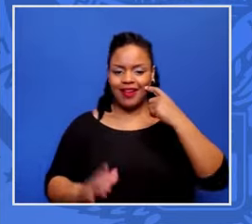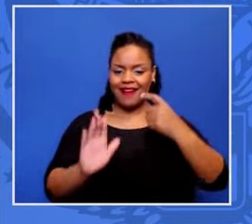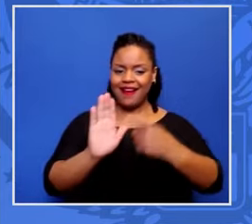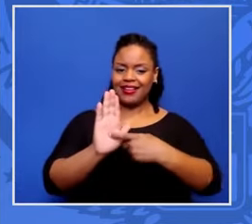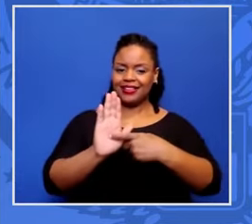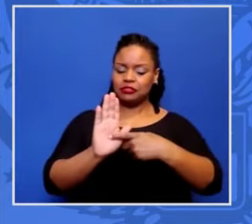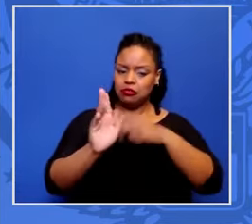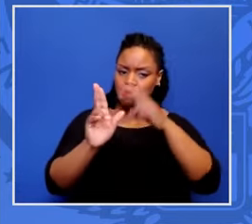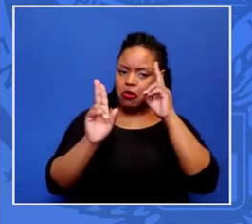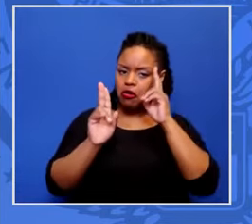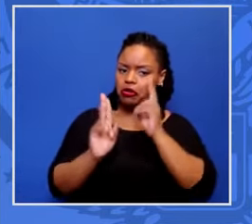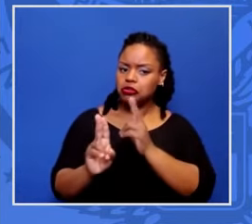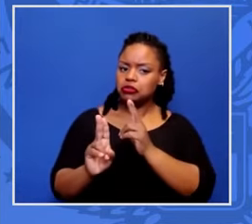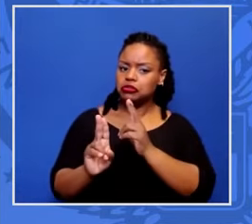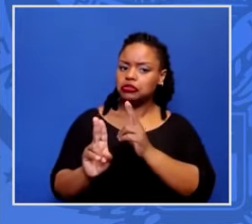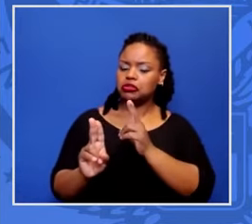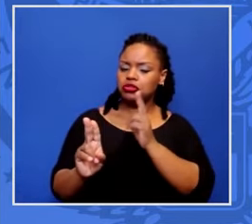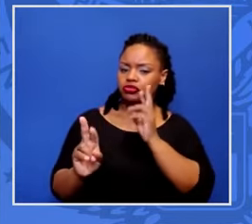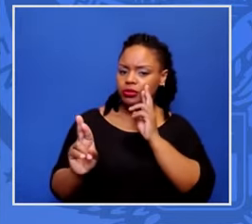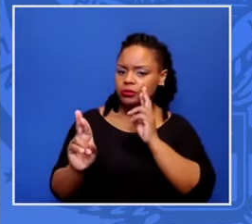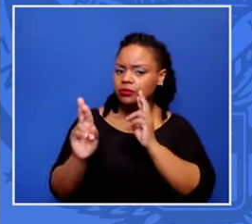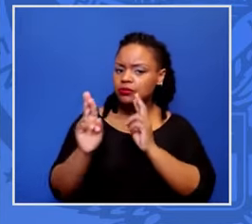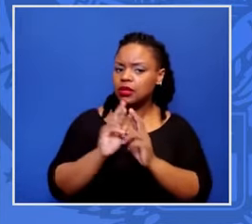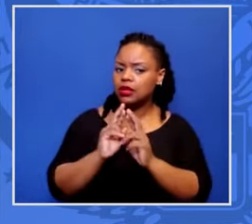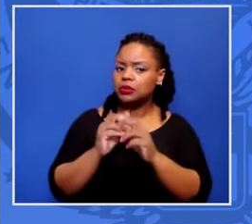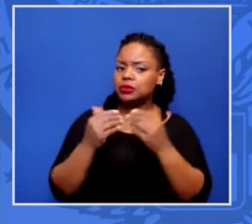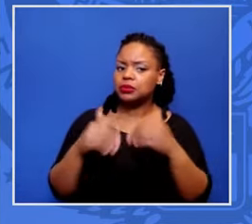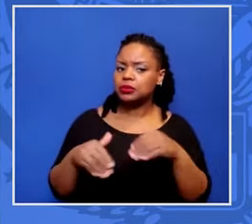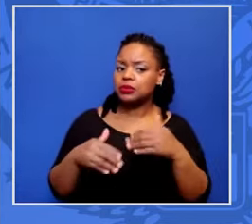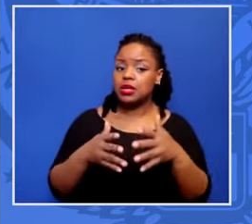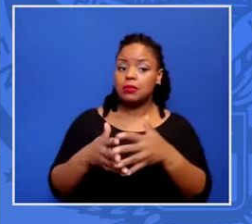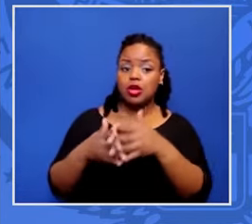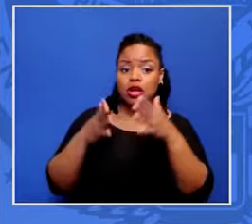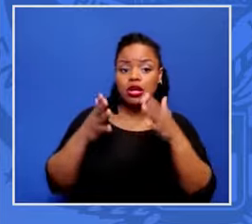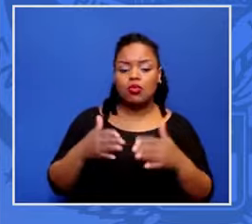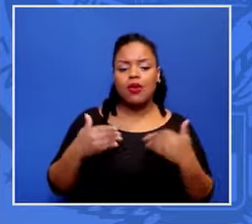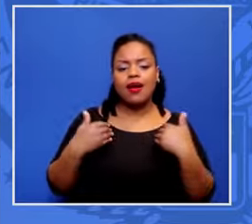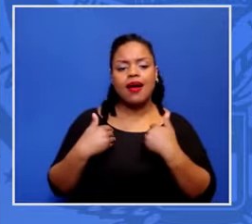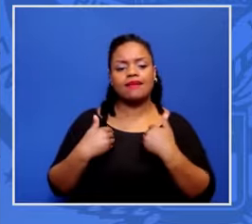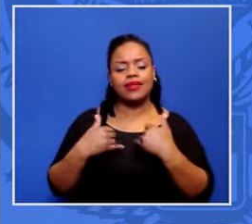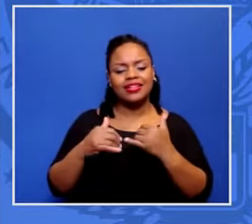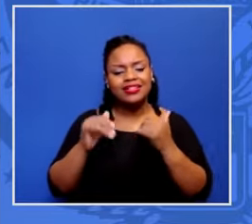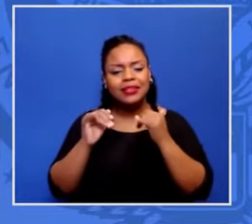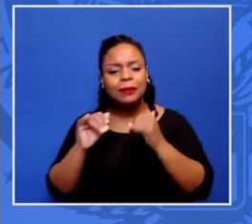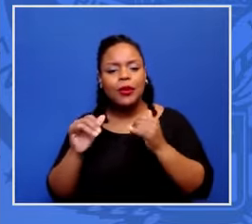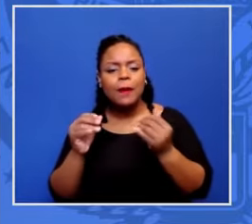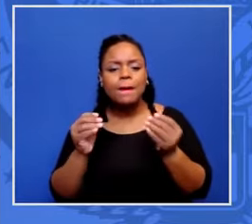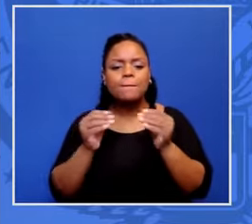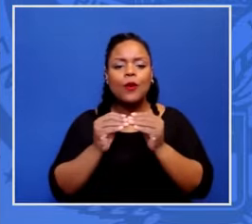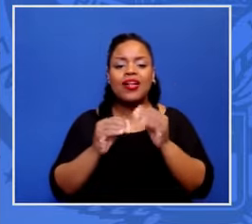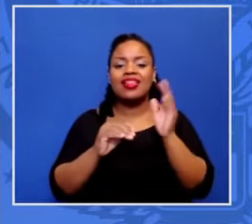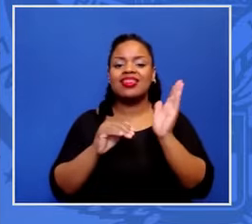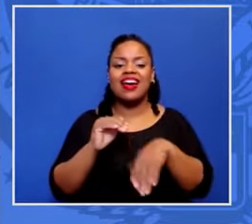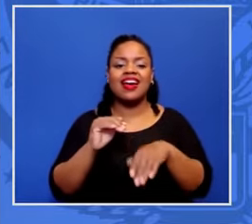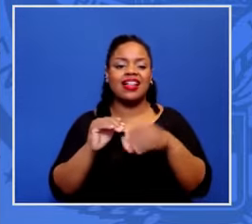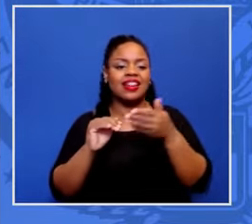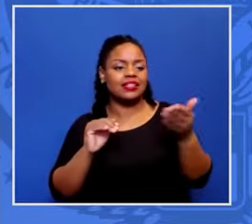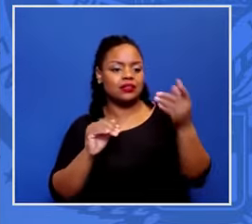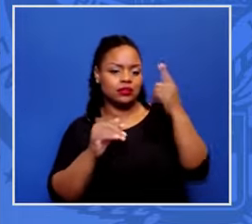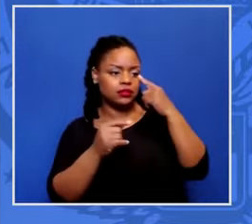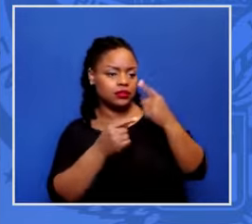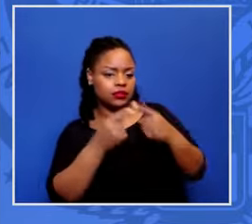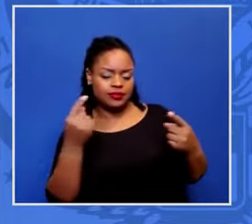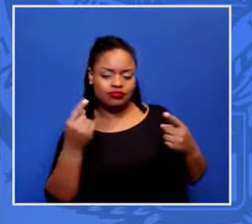more in common than what separates us. I think if Americans would love their neighbor like they would like to be